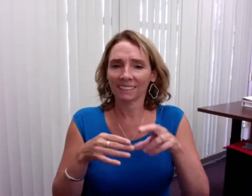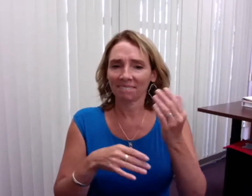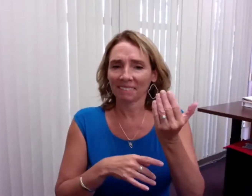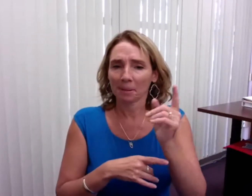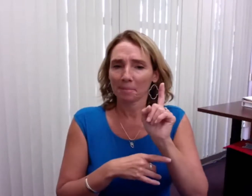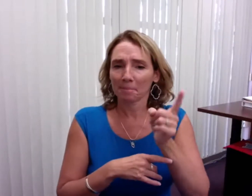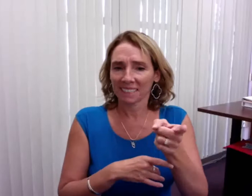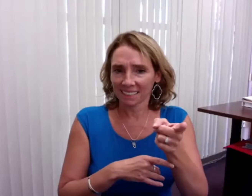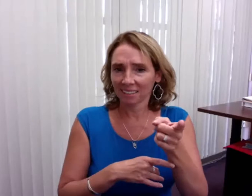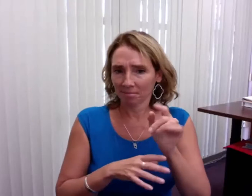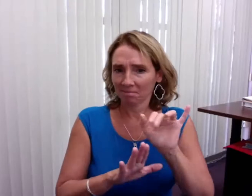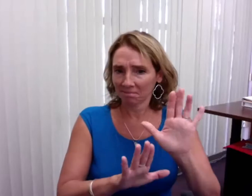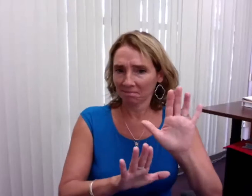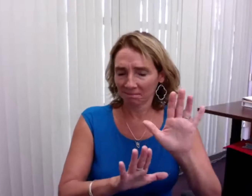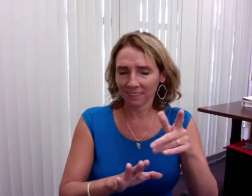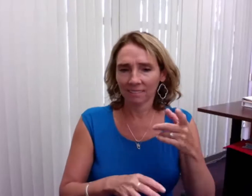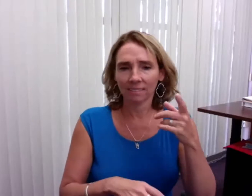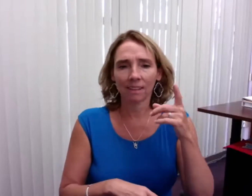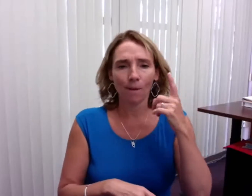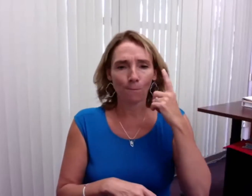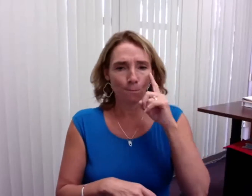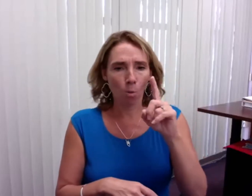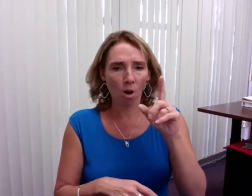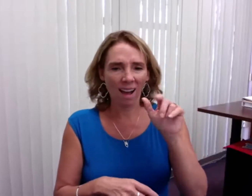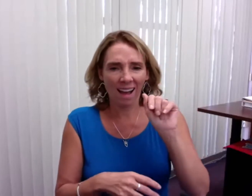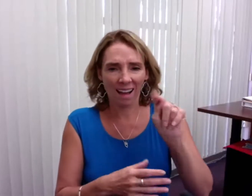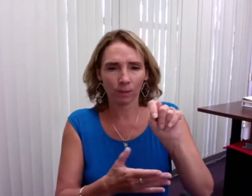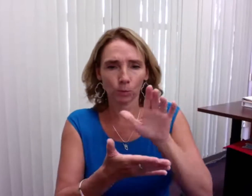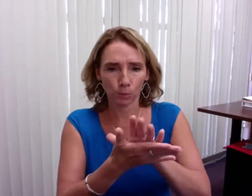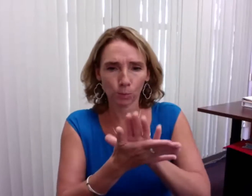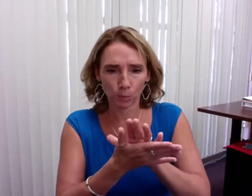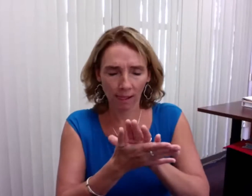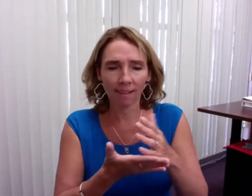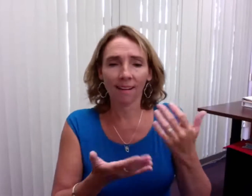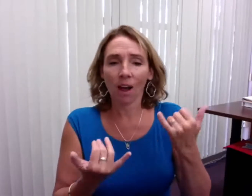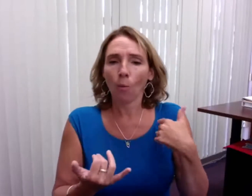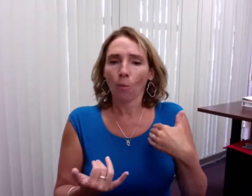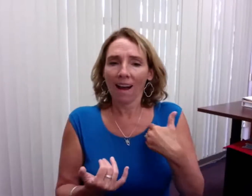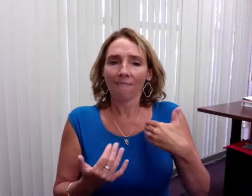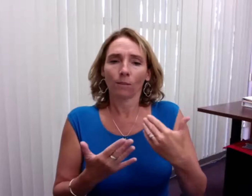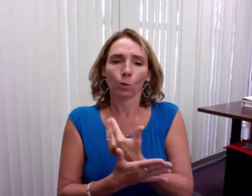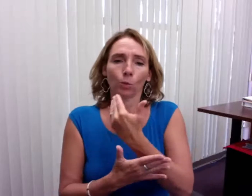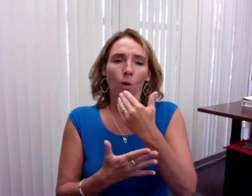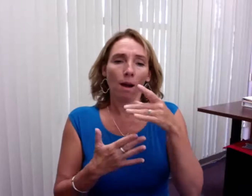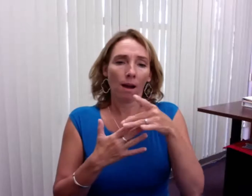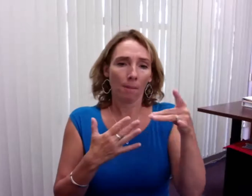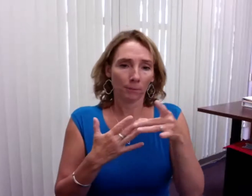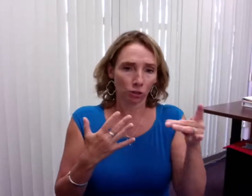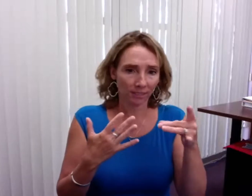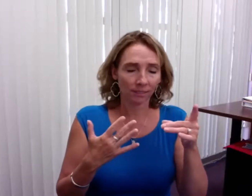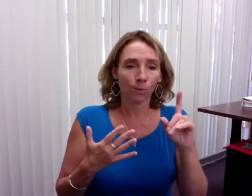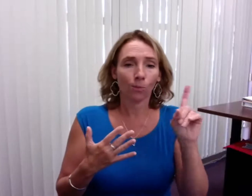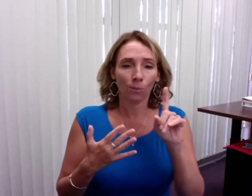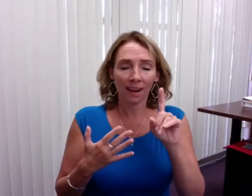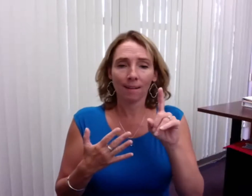swab, and results are provided within 15 minutes. That was what we did